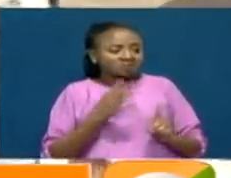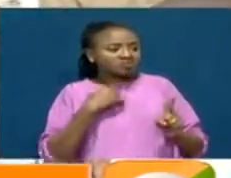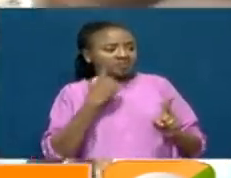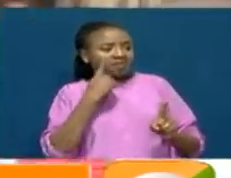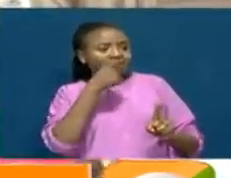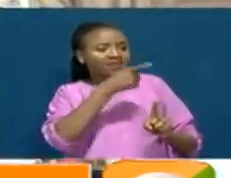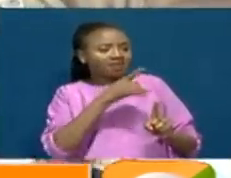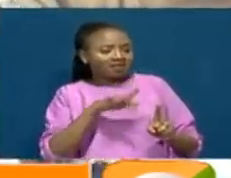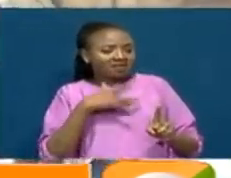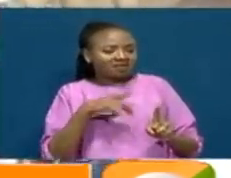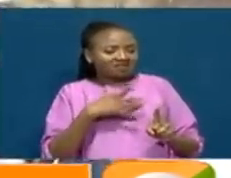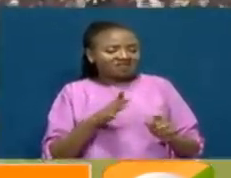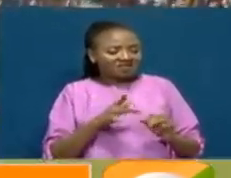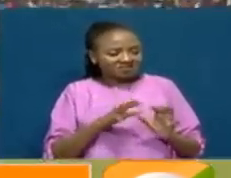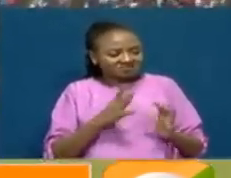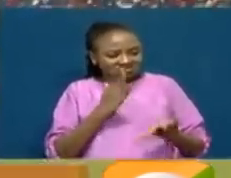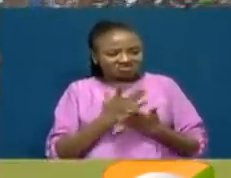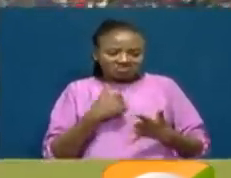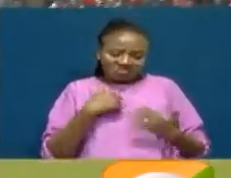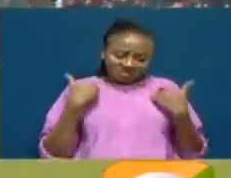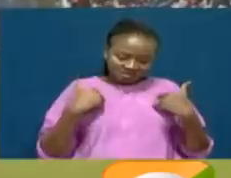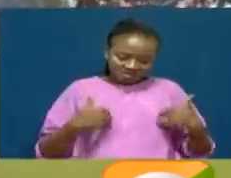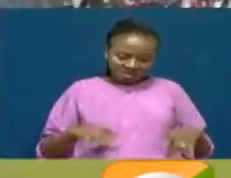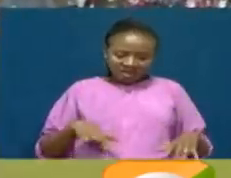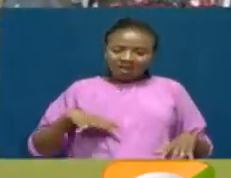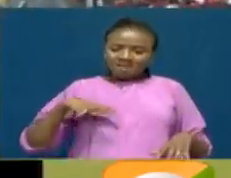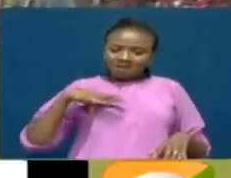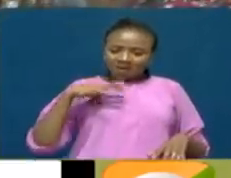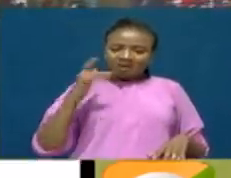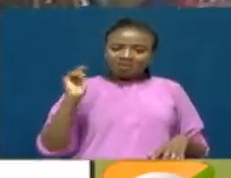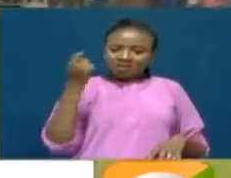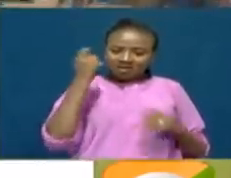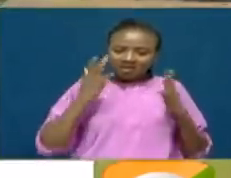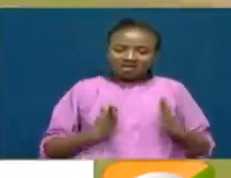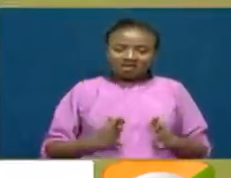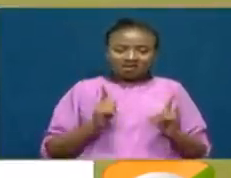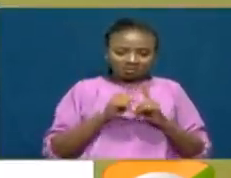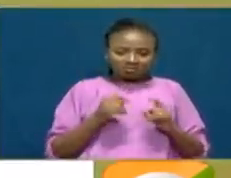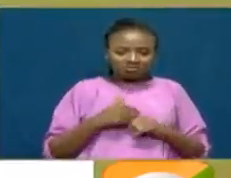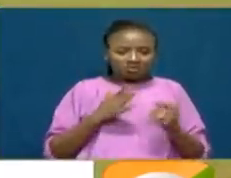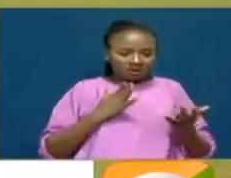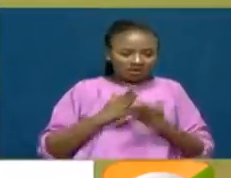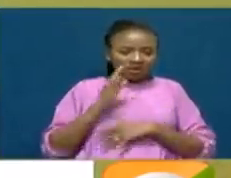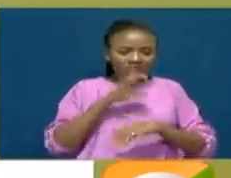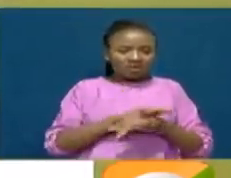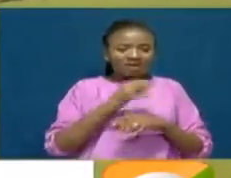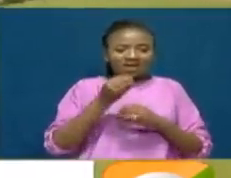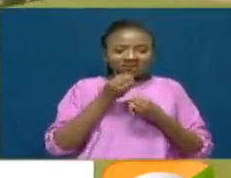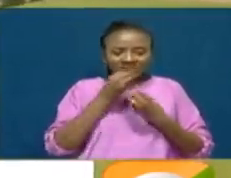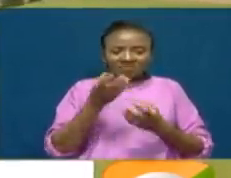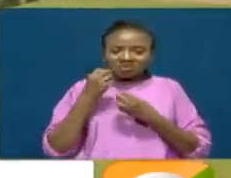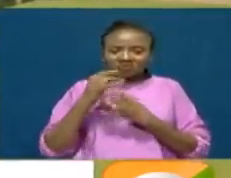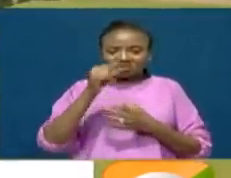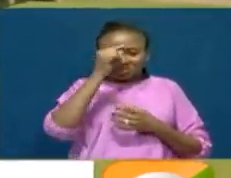ile usalendo wetu, sisi ni wa Kenya, na ile haki ya kupata information serikali inaendelea